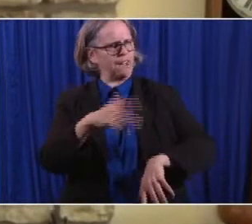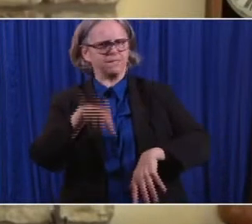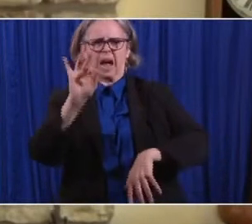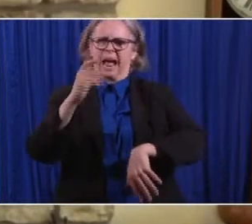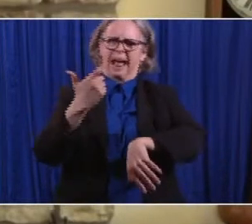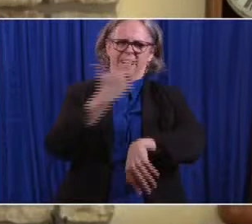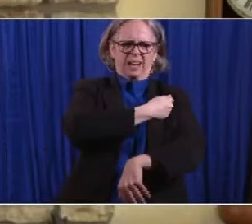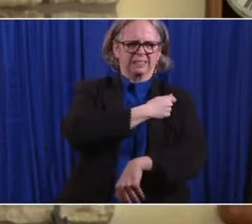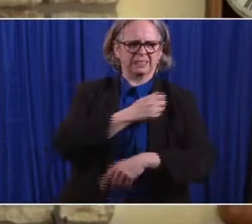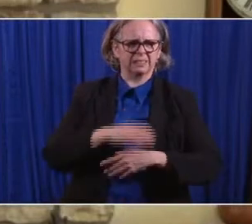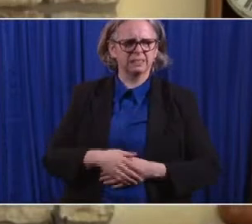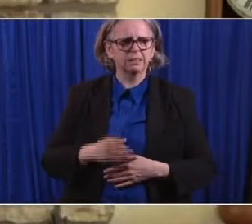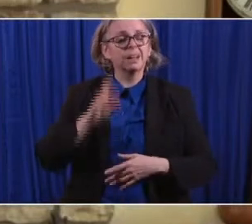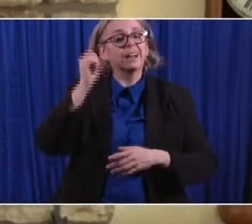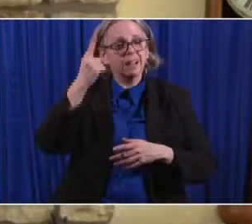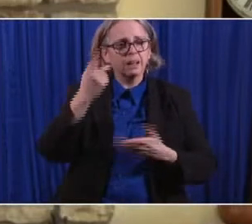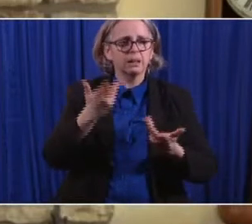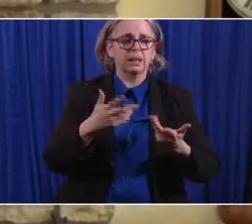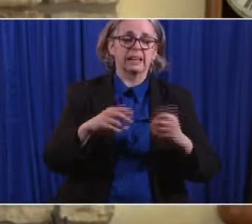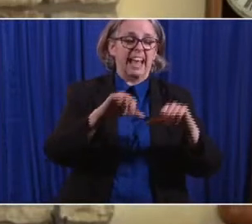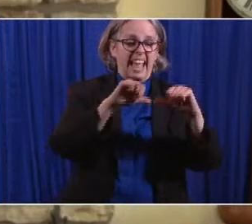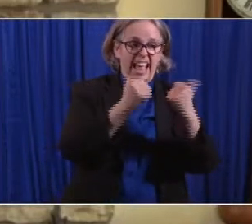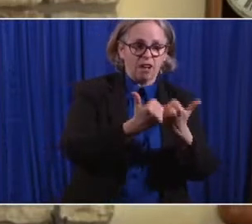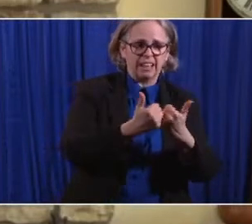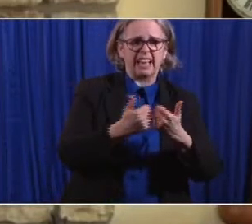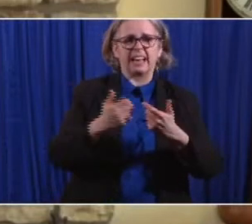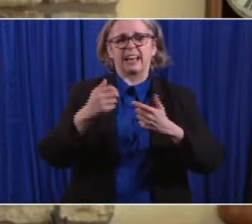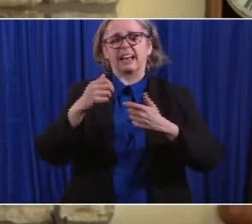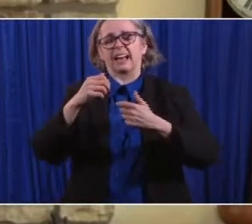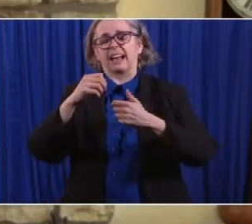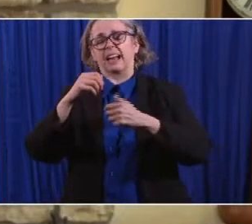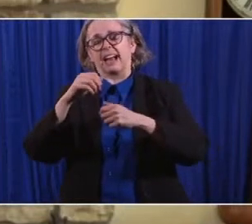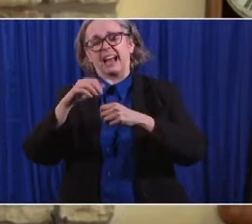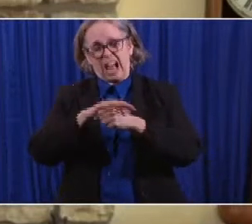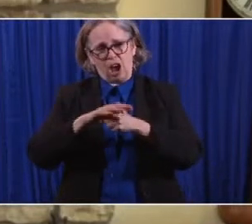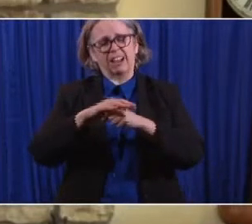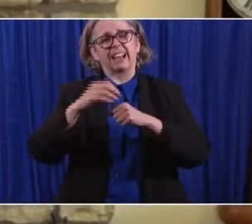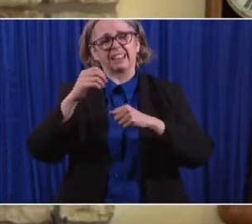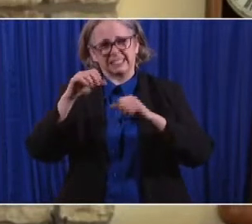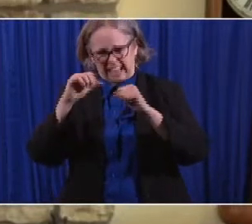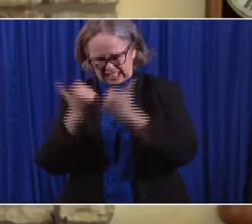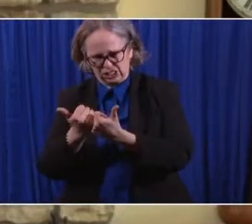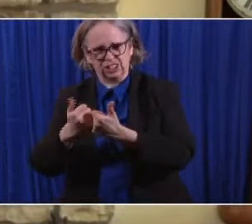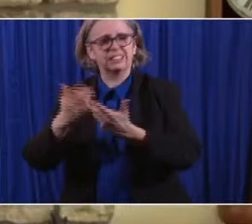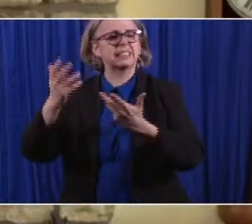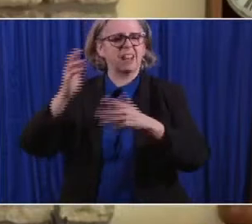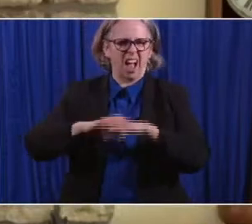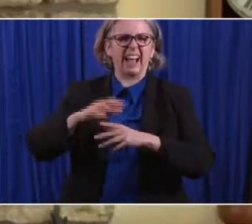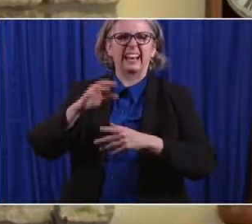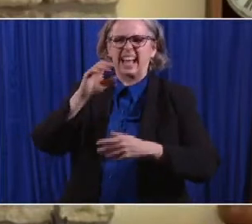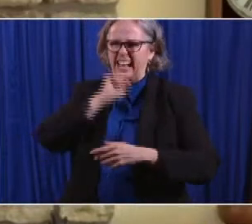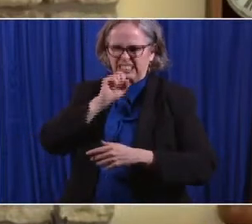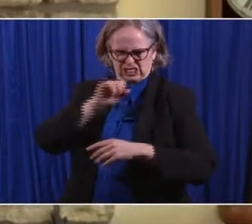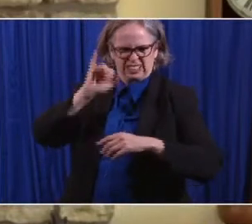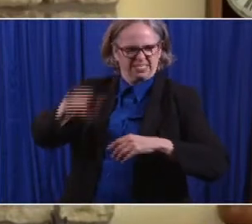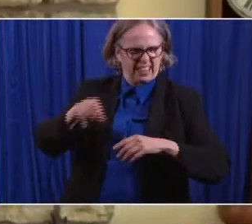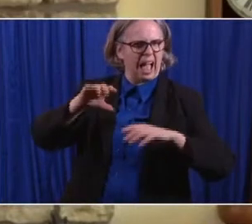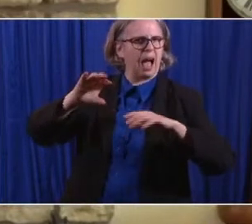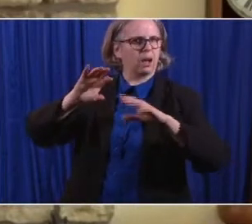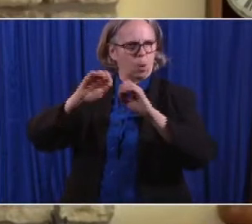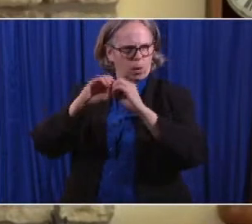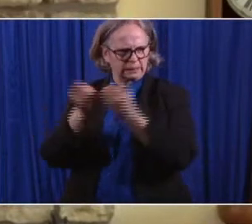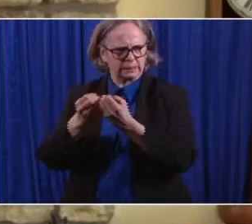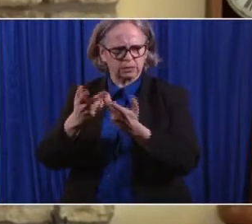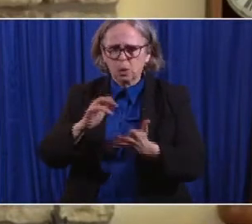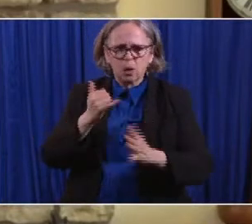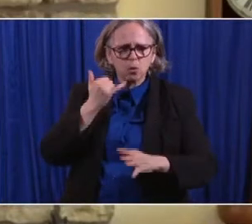on aging, or you can call 211. Many people are used to dialing 211 for critical services. You can